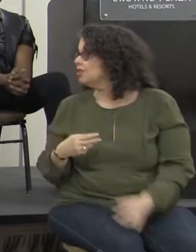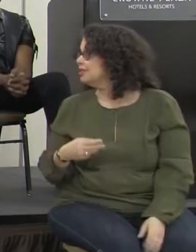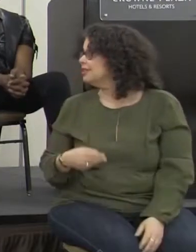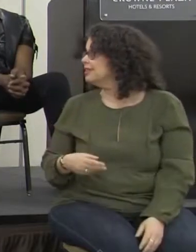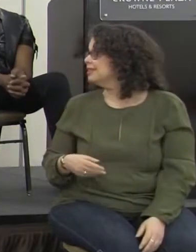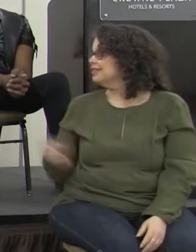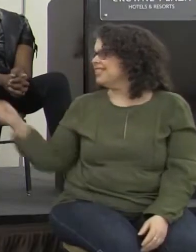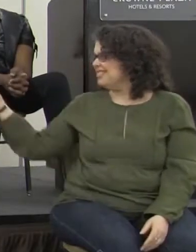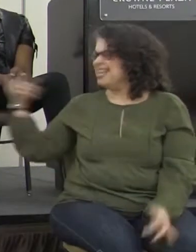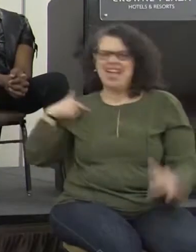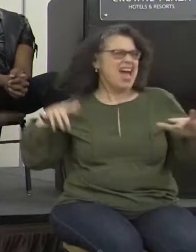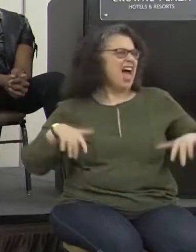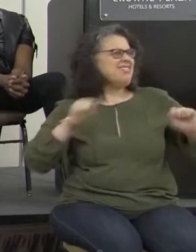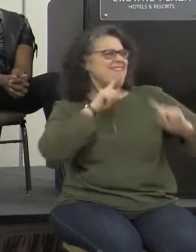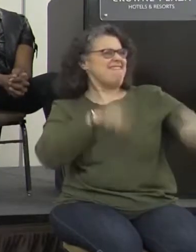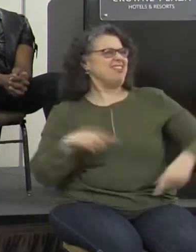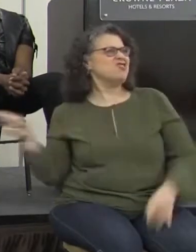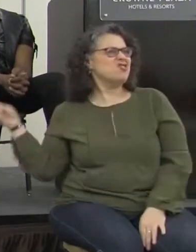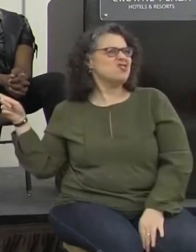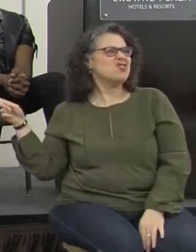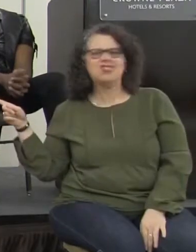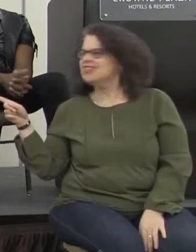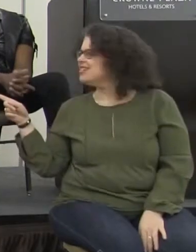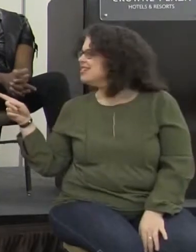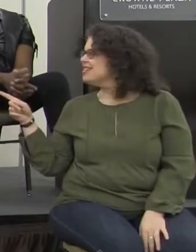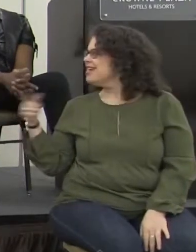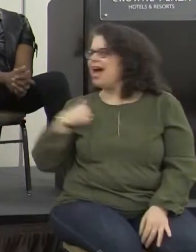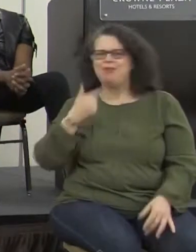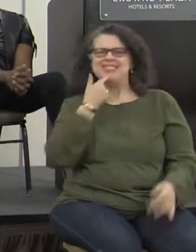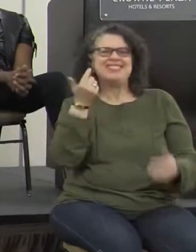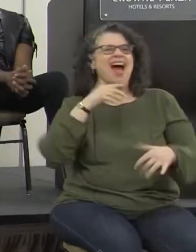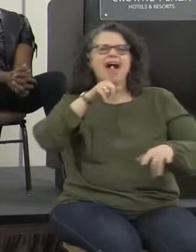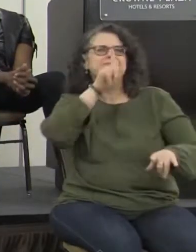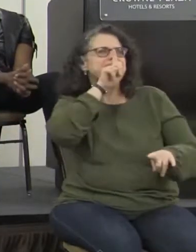There we go. We got it right there. I haven't said anything today.